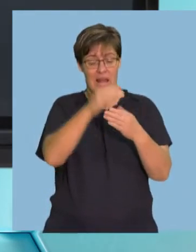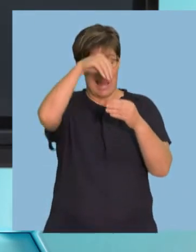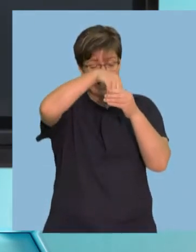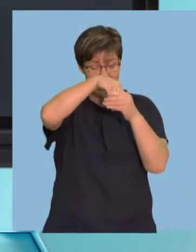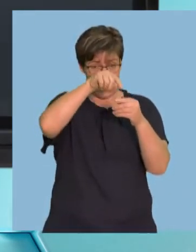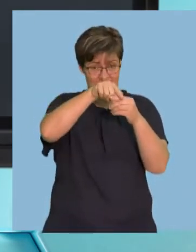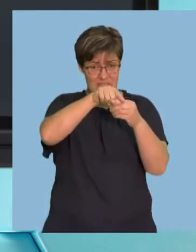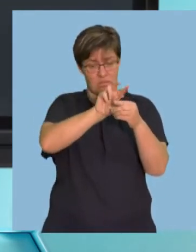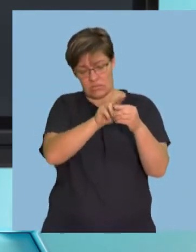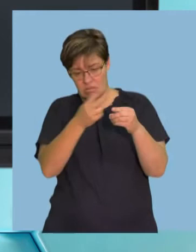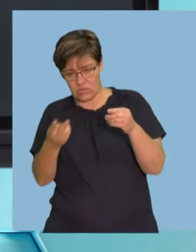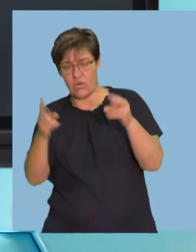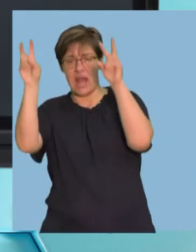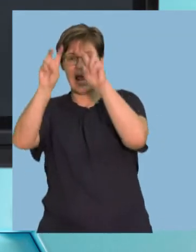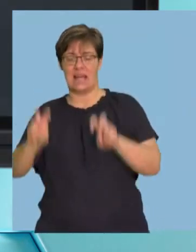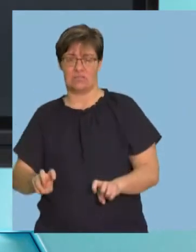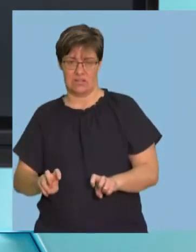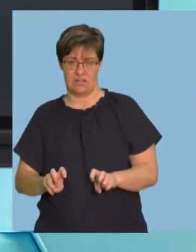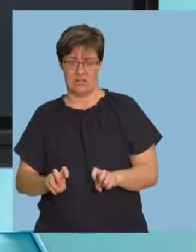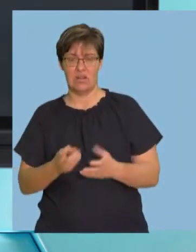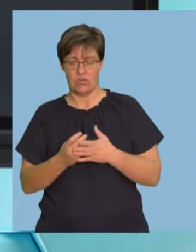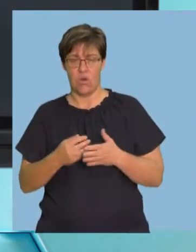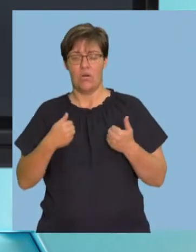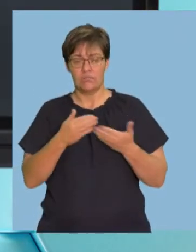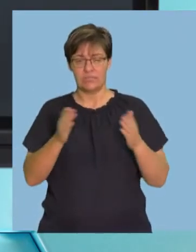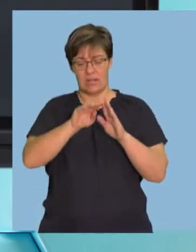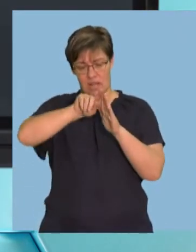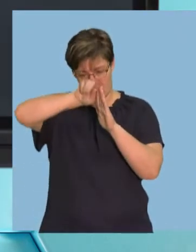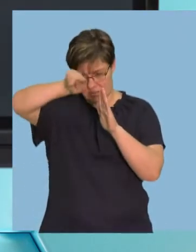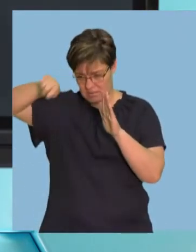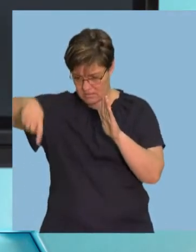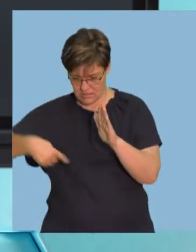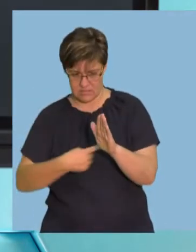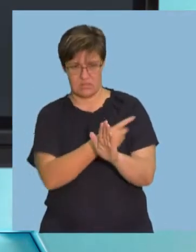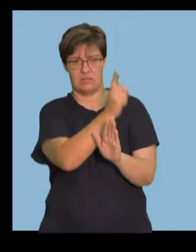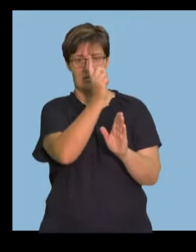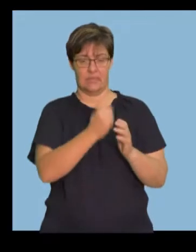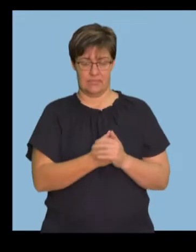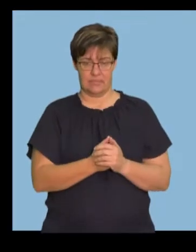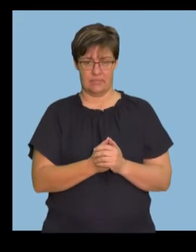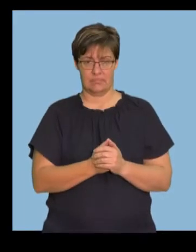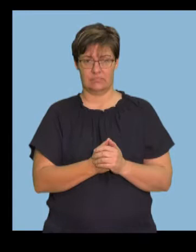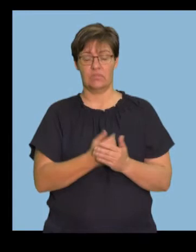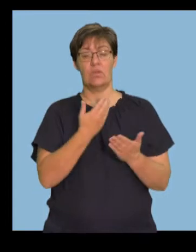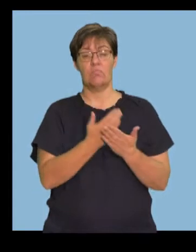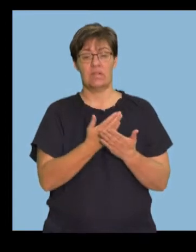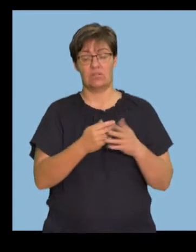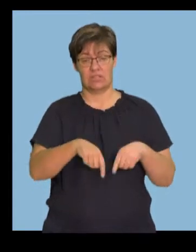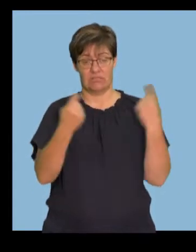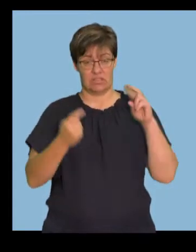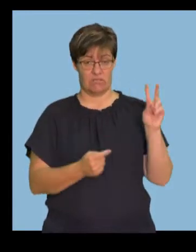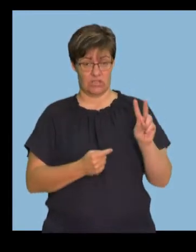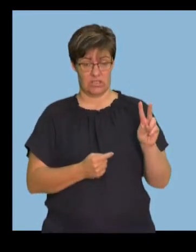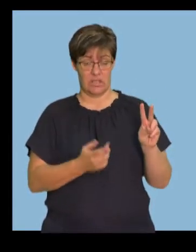battery to electrical energy, where the charges starts to actually move. Okay, so the potential difference